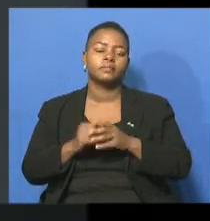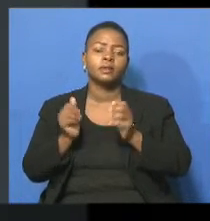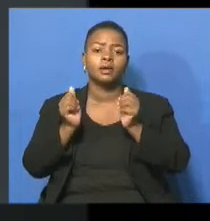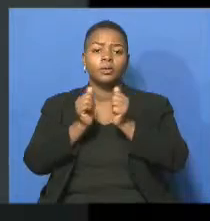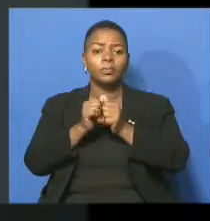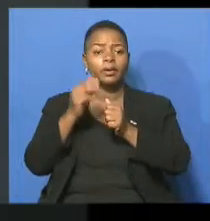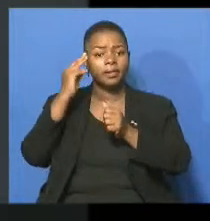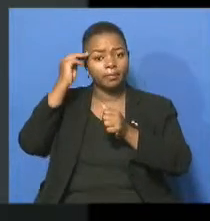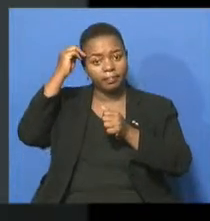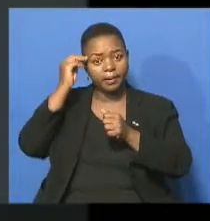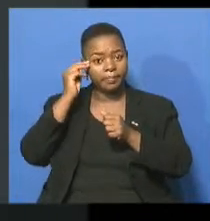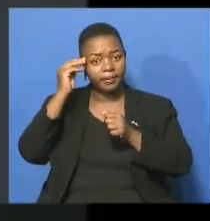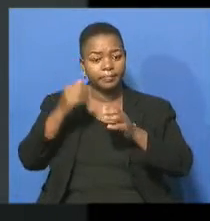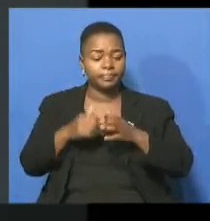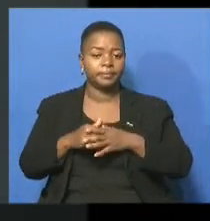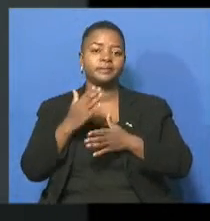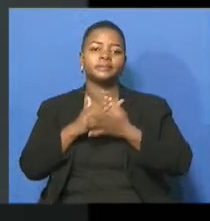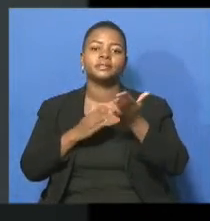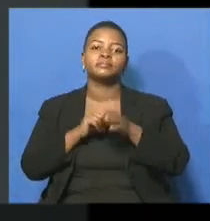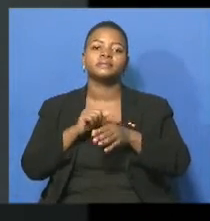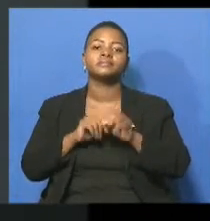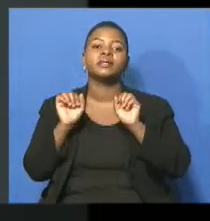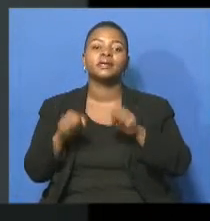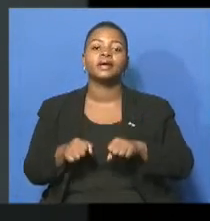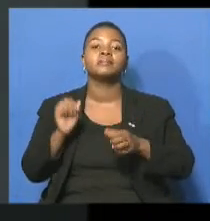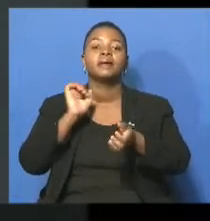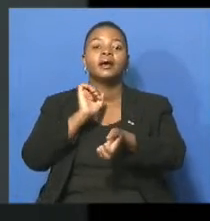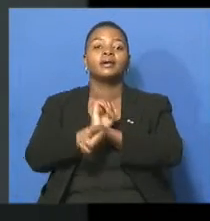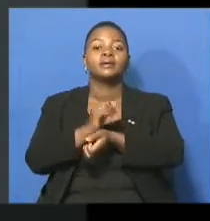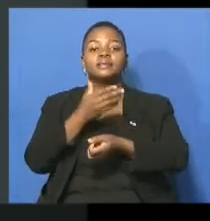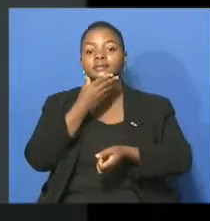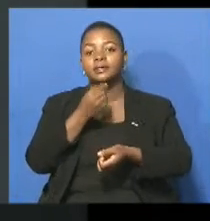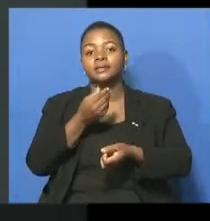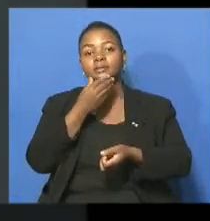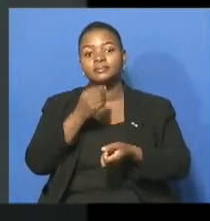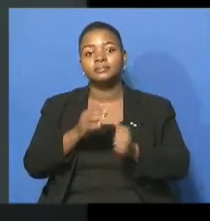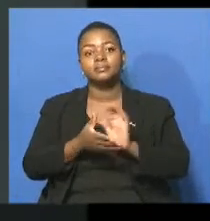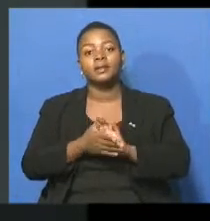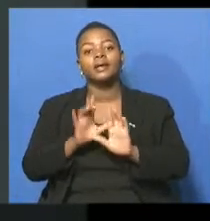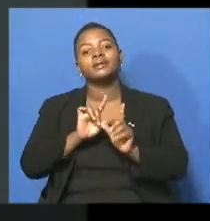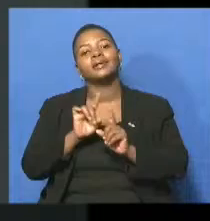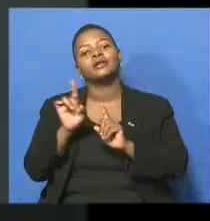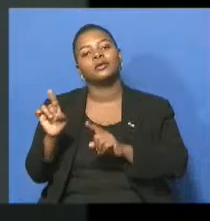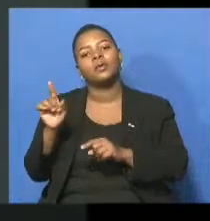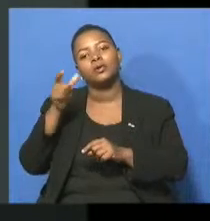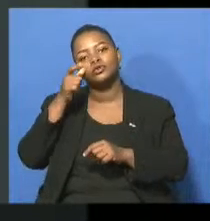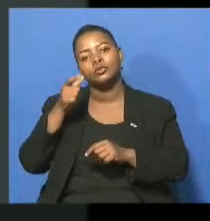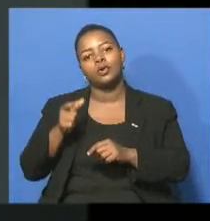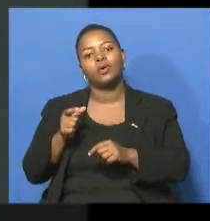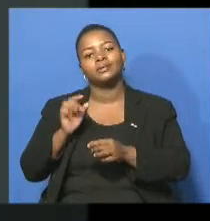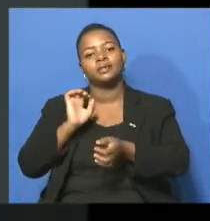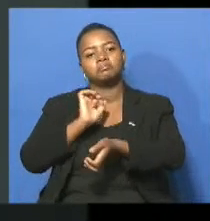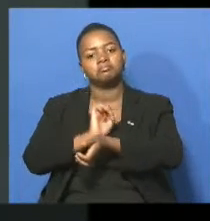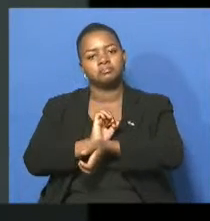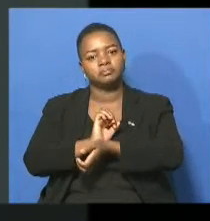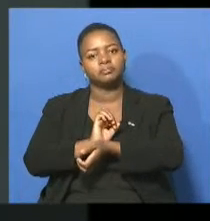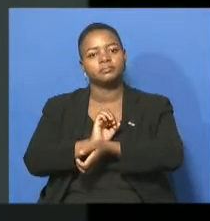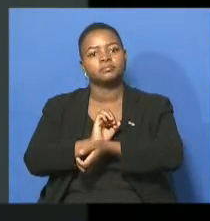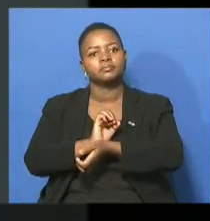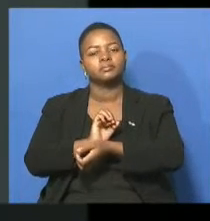mental illness are more likely to be arrested and successfully prosecuted.